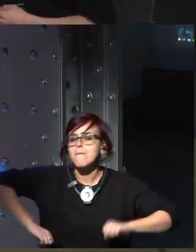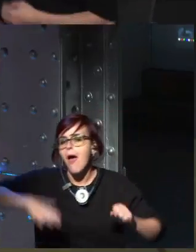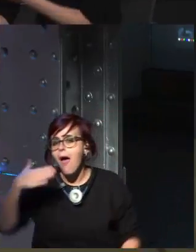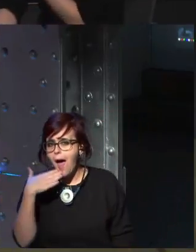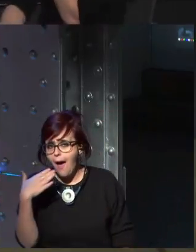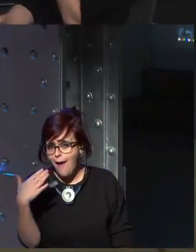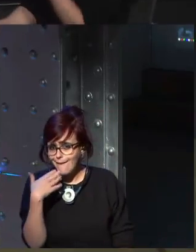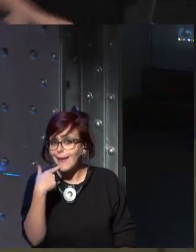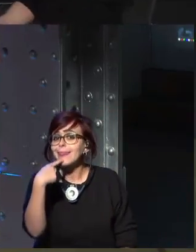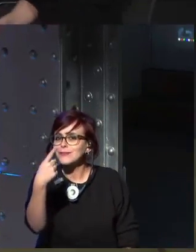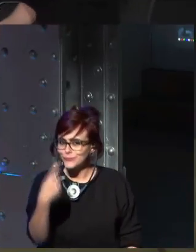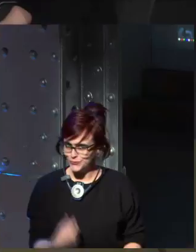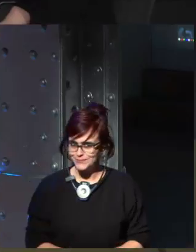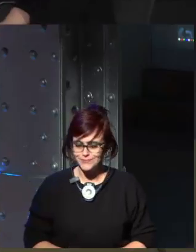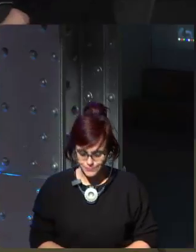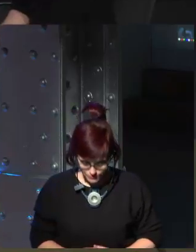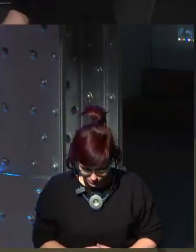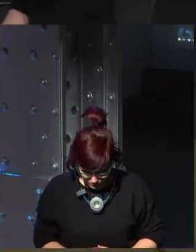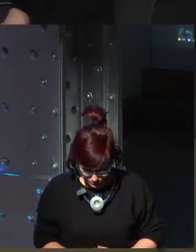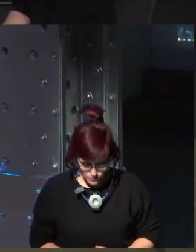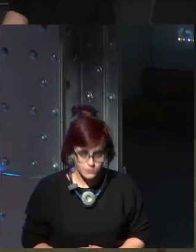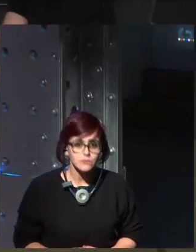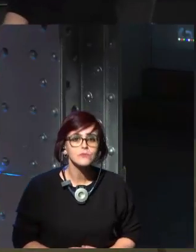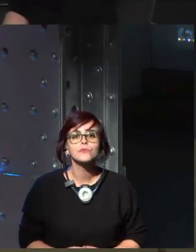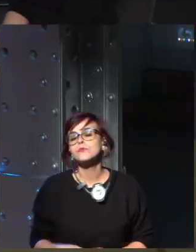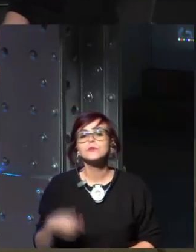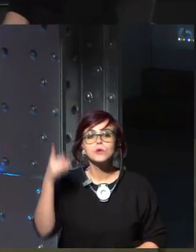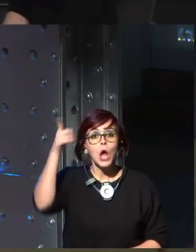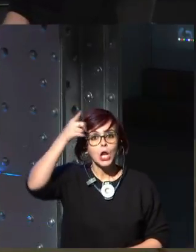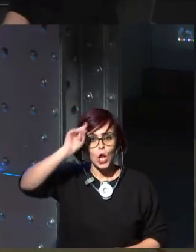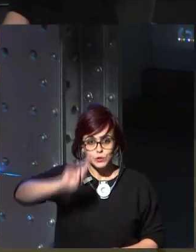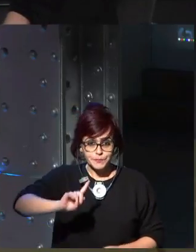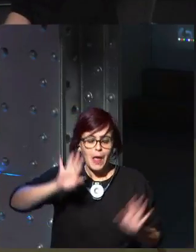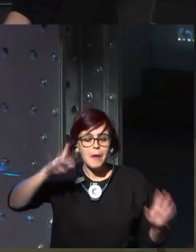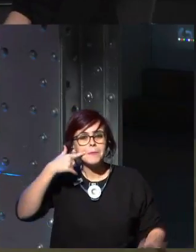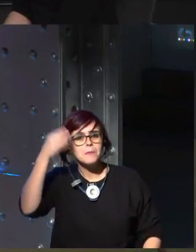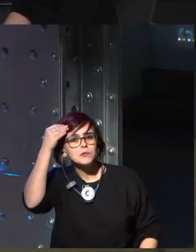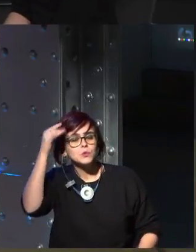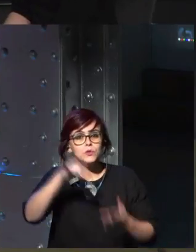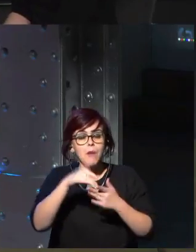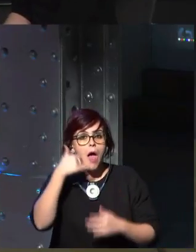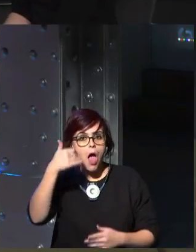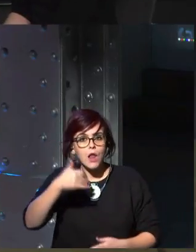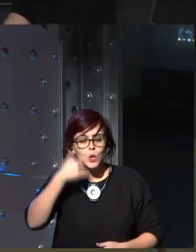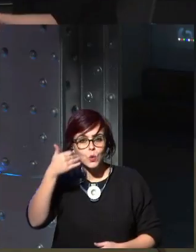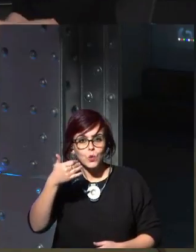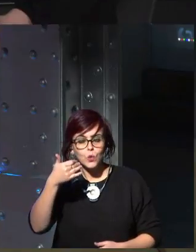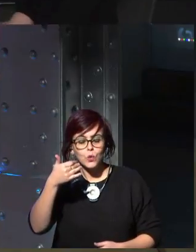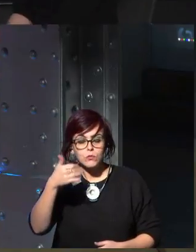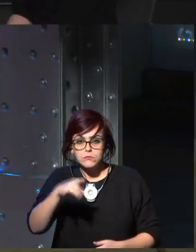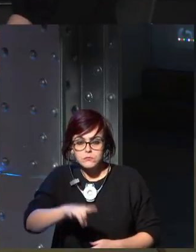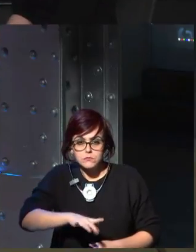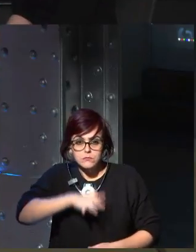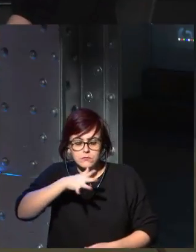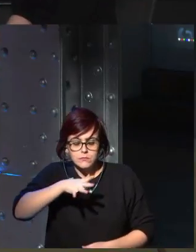same. Yes, a valid nuance. I don't really know. I think that when